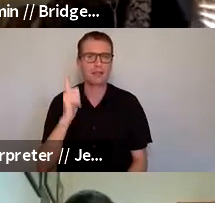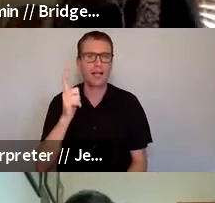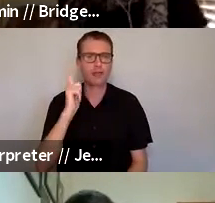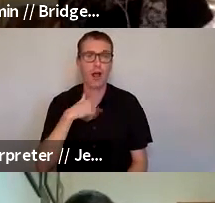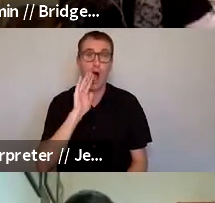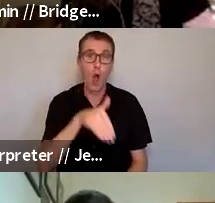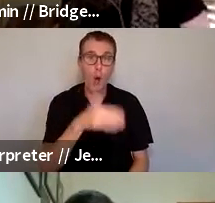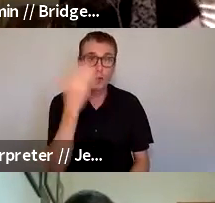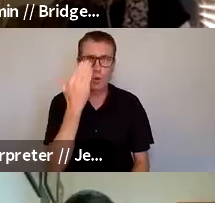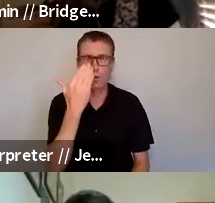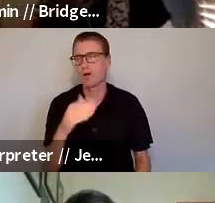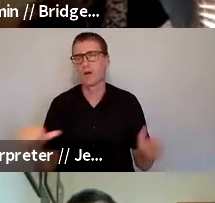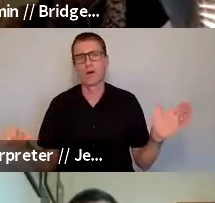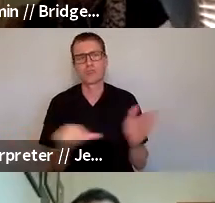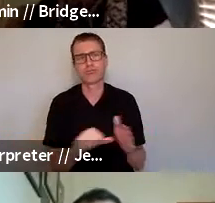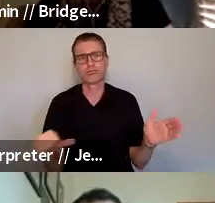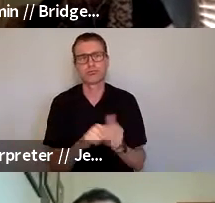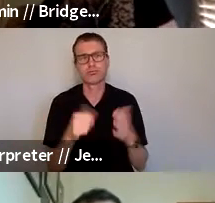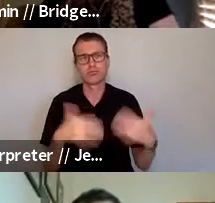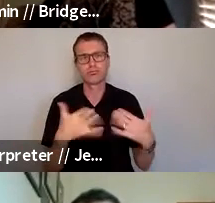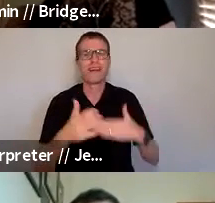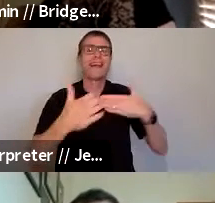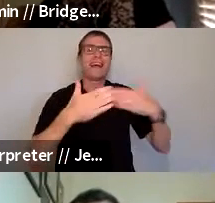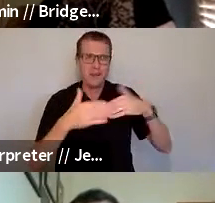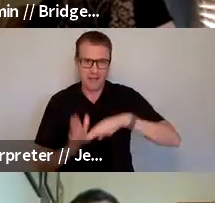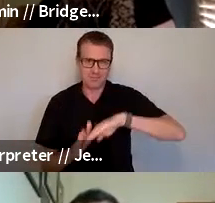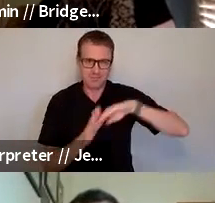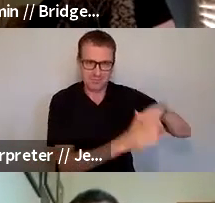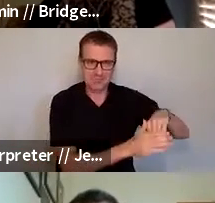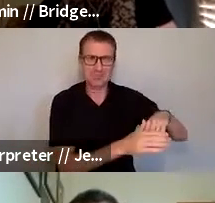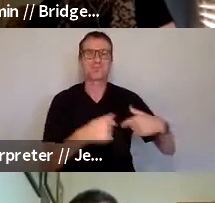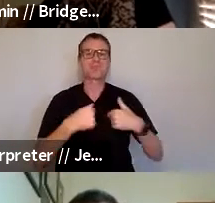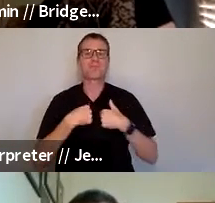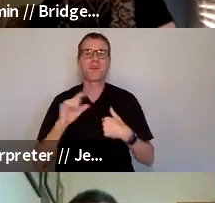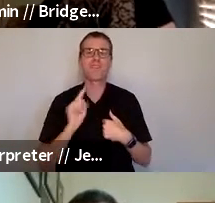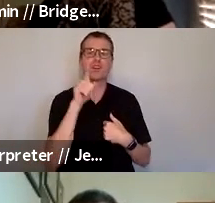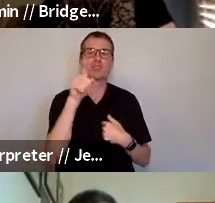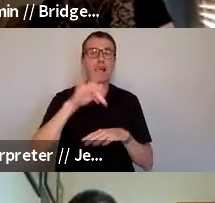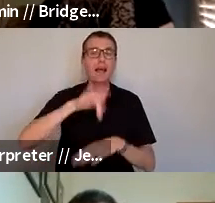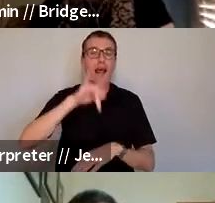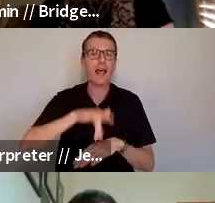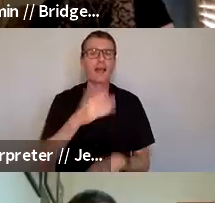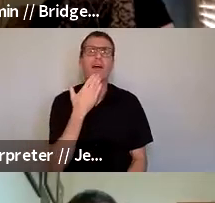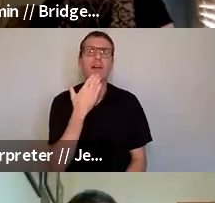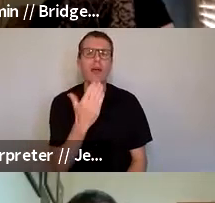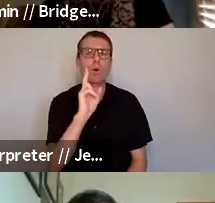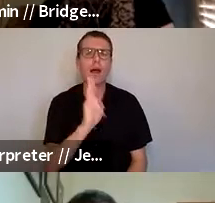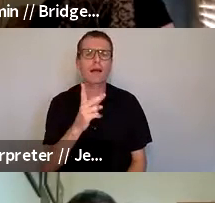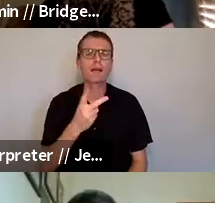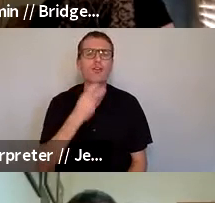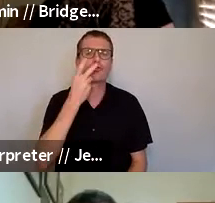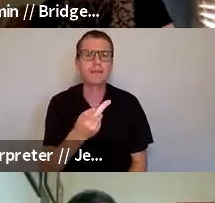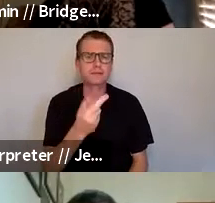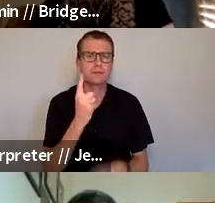do. I just wanted to talk at, well, firstly, Kelly, thanks for reiterating again actually that New Zealand